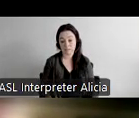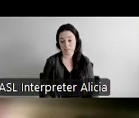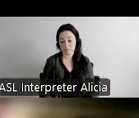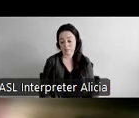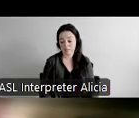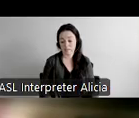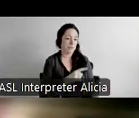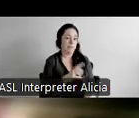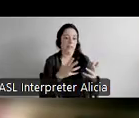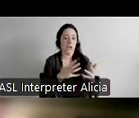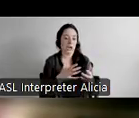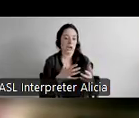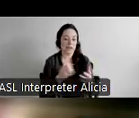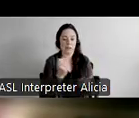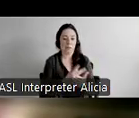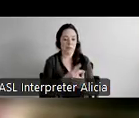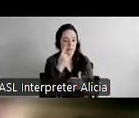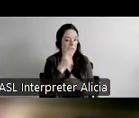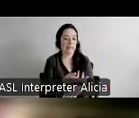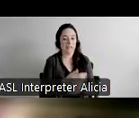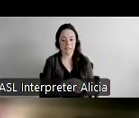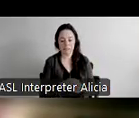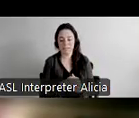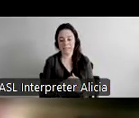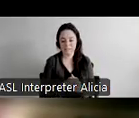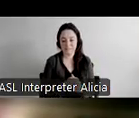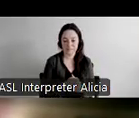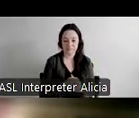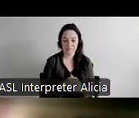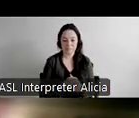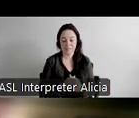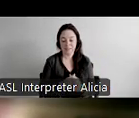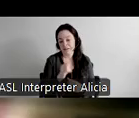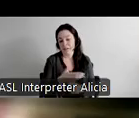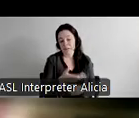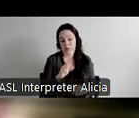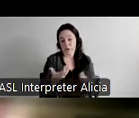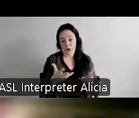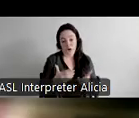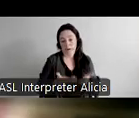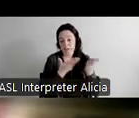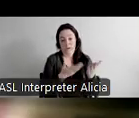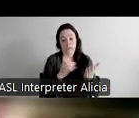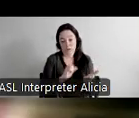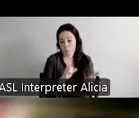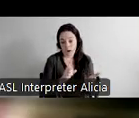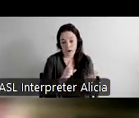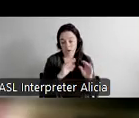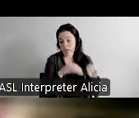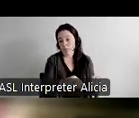already okayed this, I think. um and they've already suggested where it should happen,